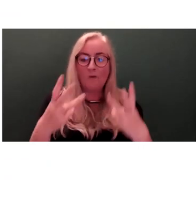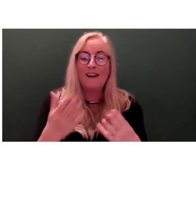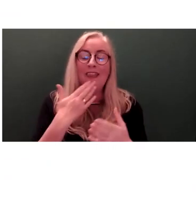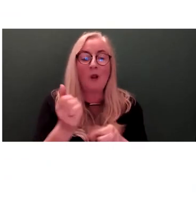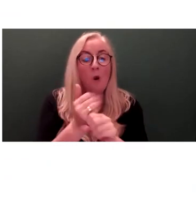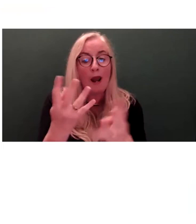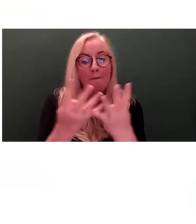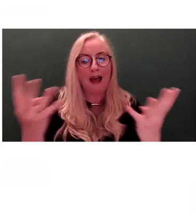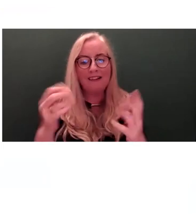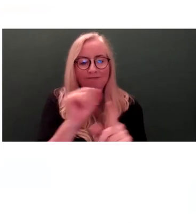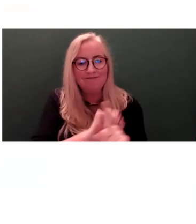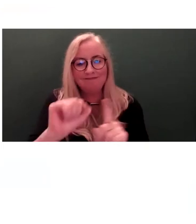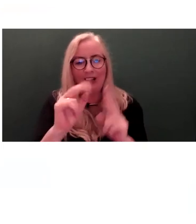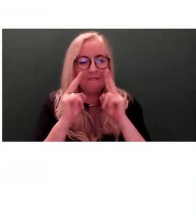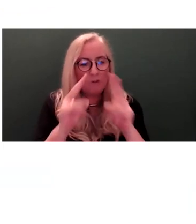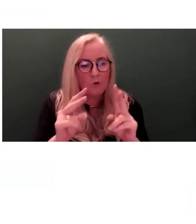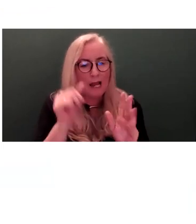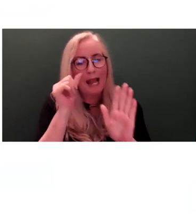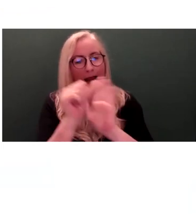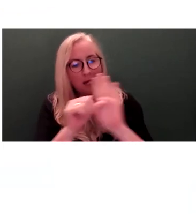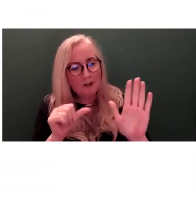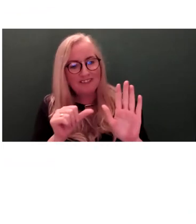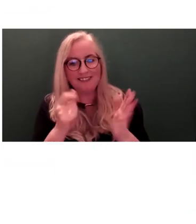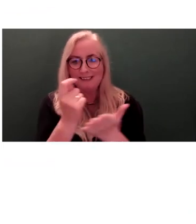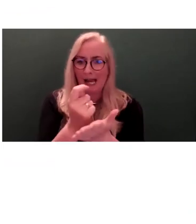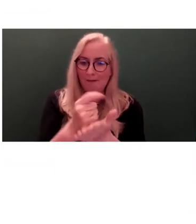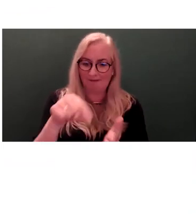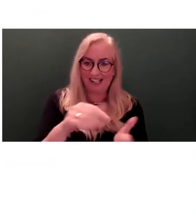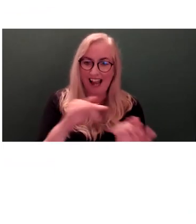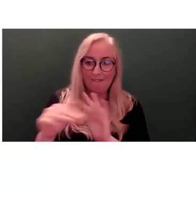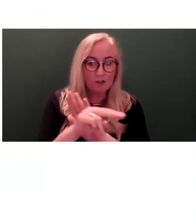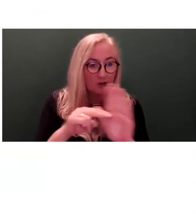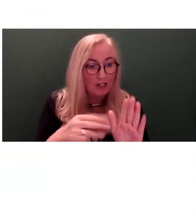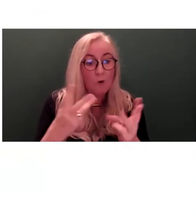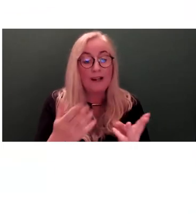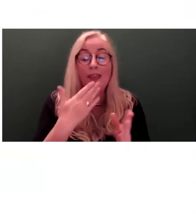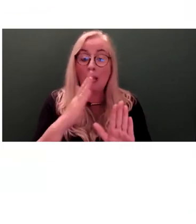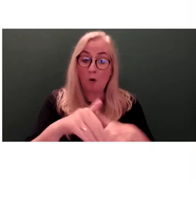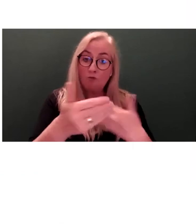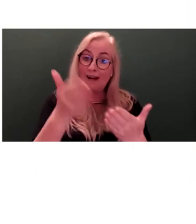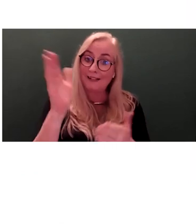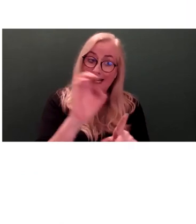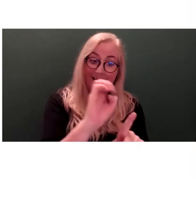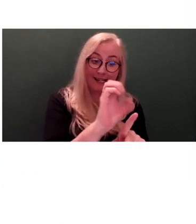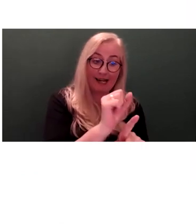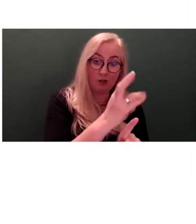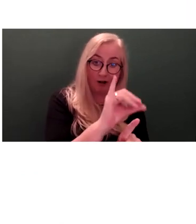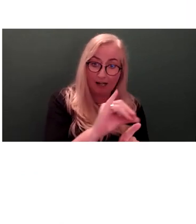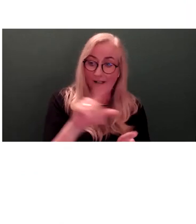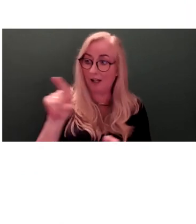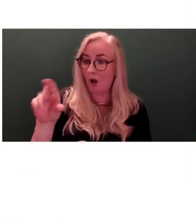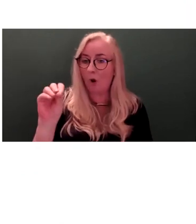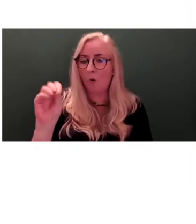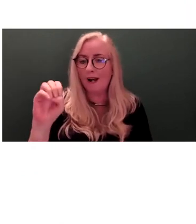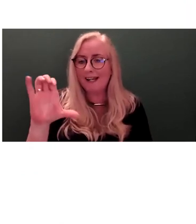those insights and the expertise and their time this afternoon. I want to thank our presenters from the ESRI and the OECD again,